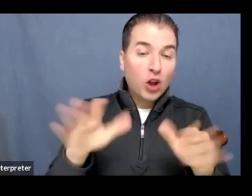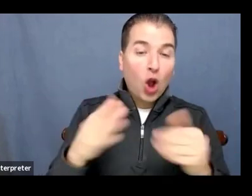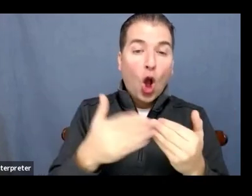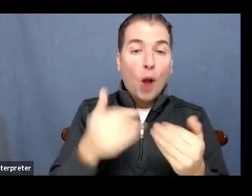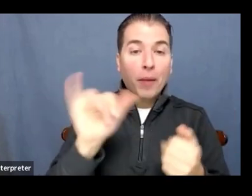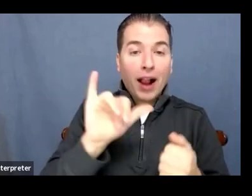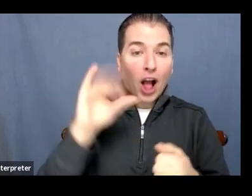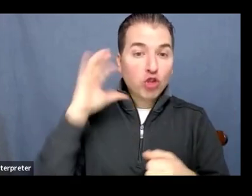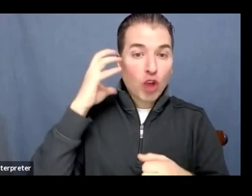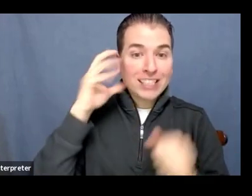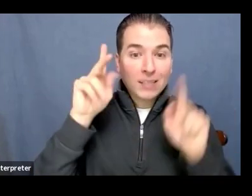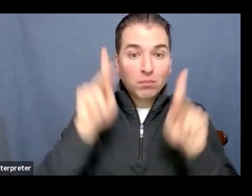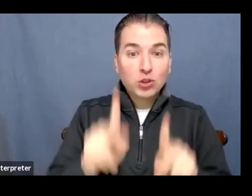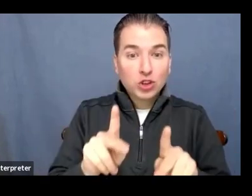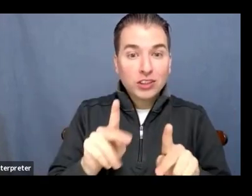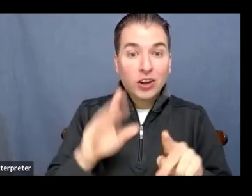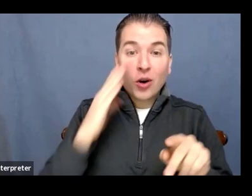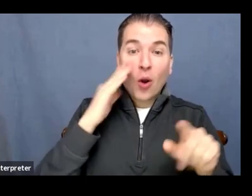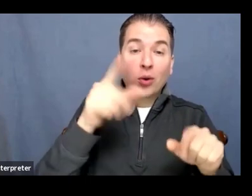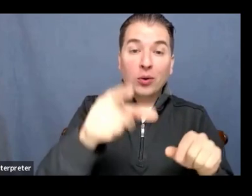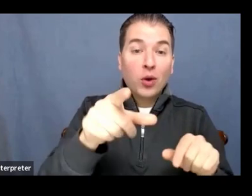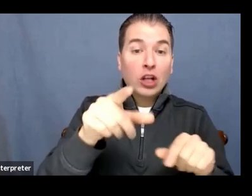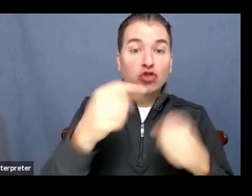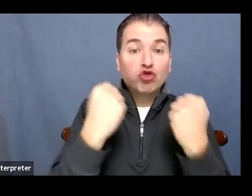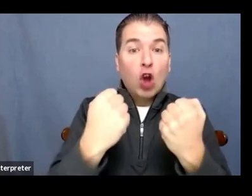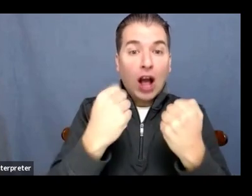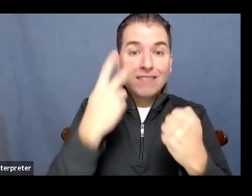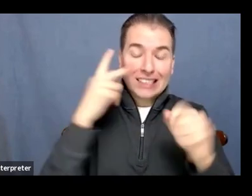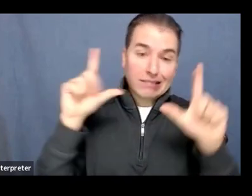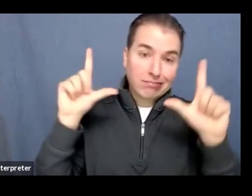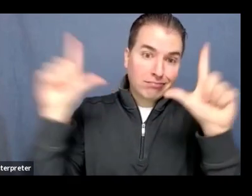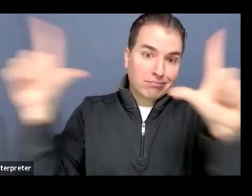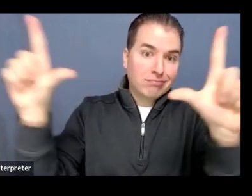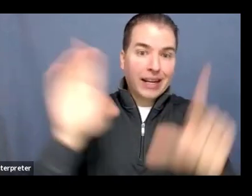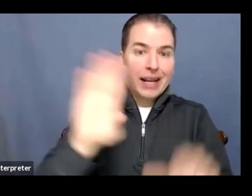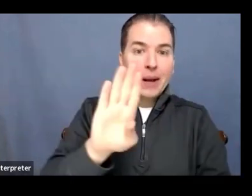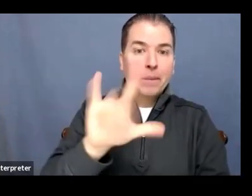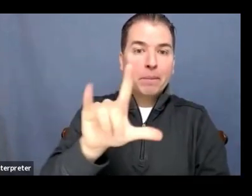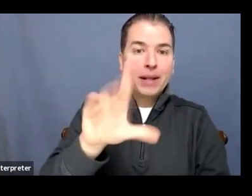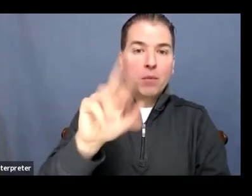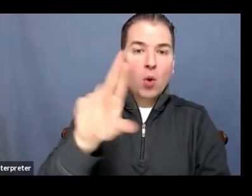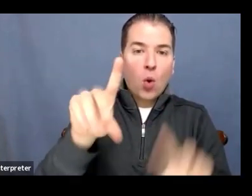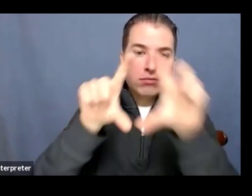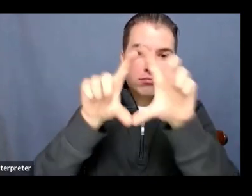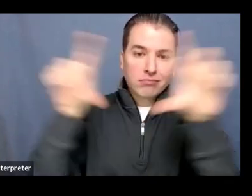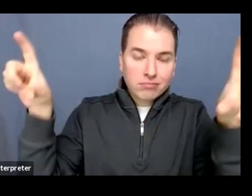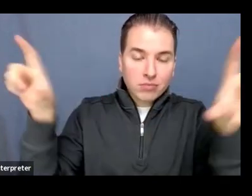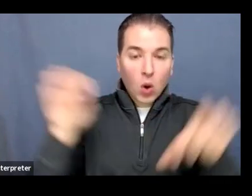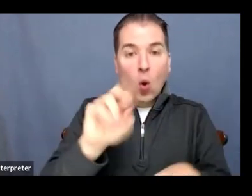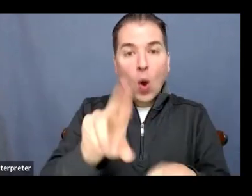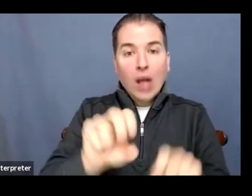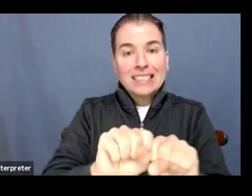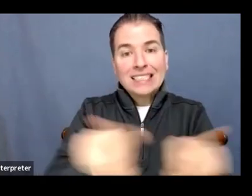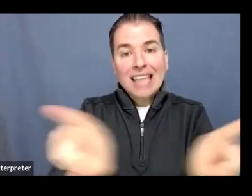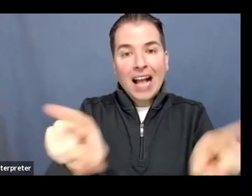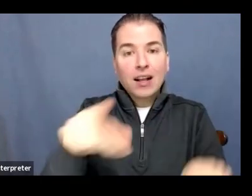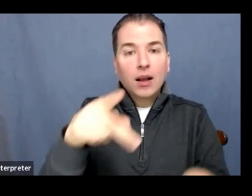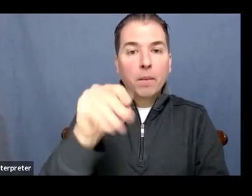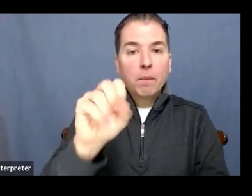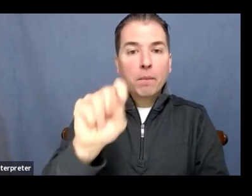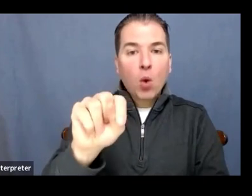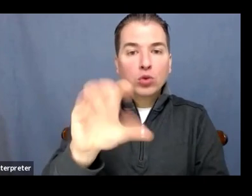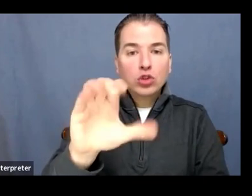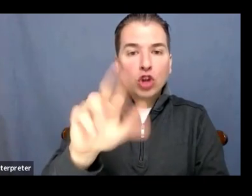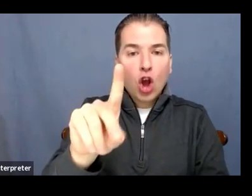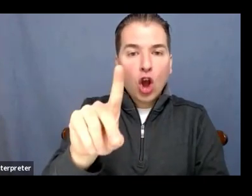style of pushing messages out, like a billboard or a Facebook ad or a postcard. These messages, these approaches